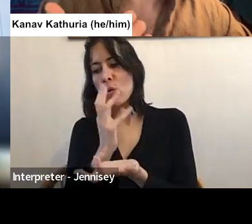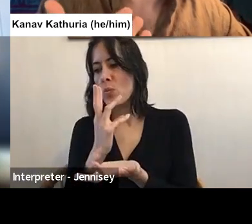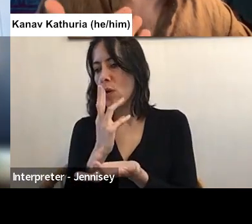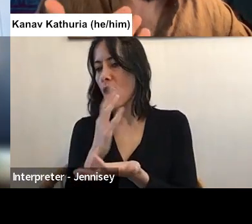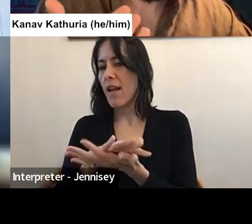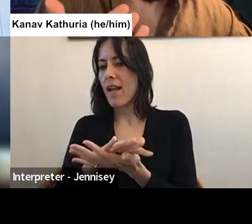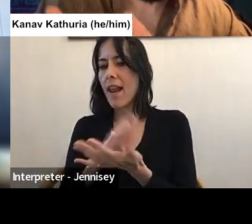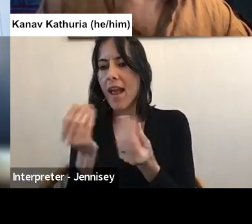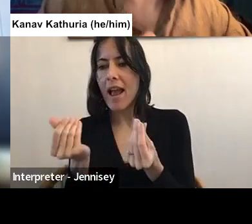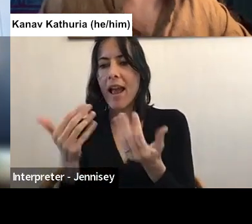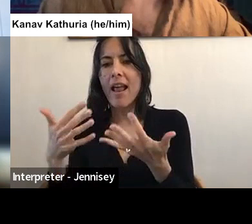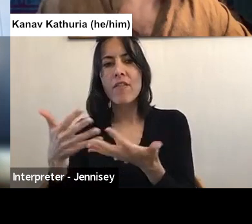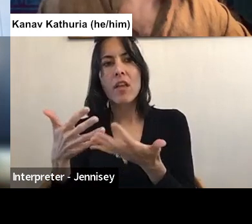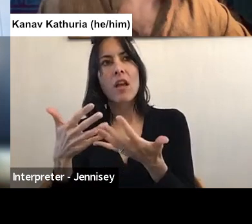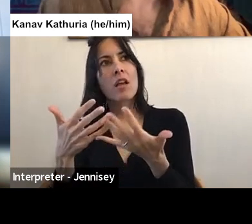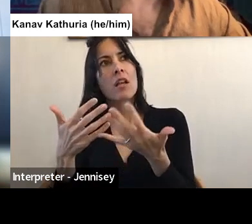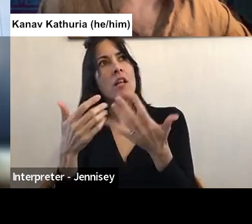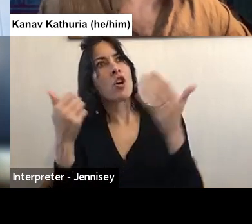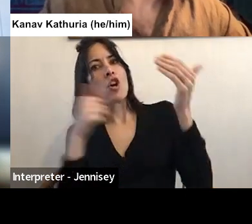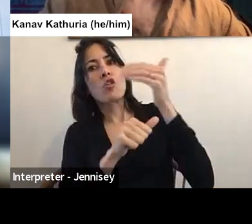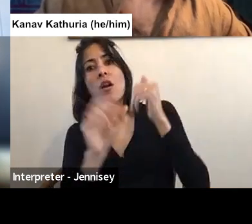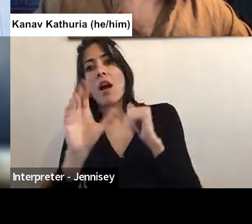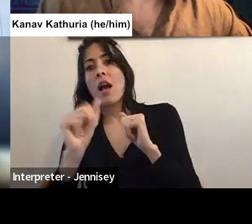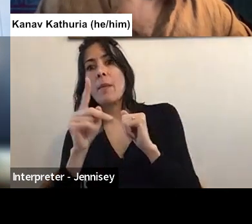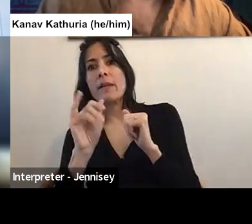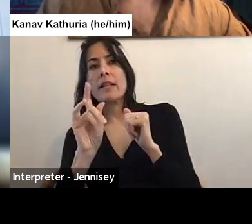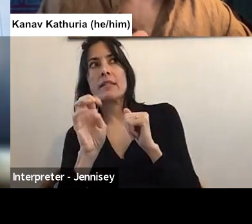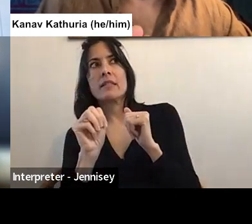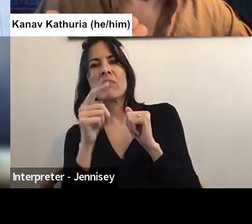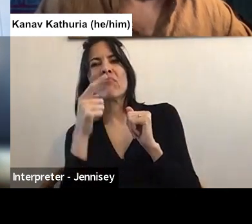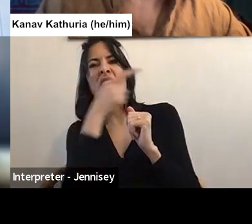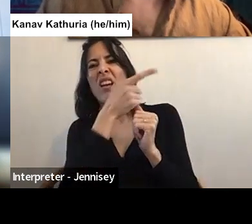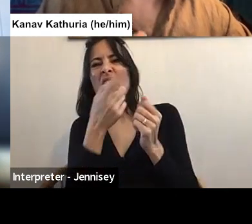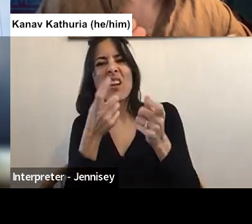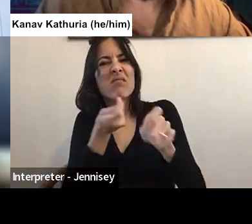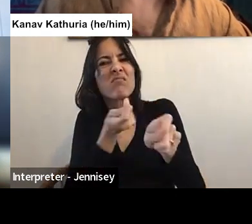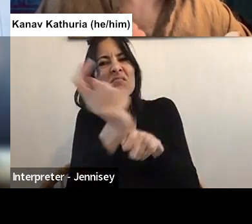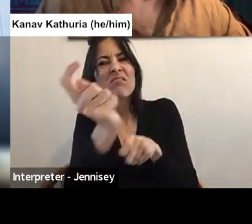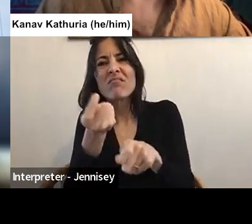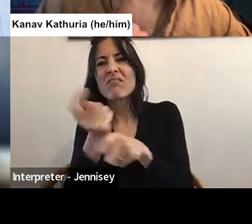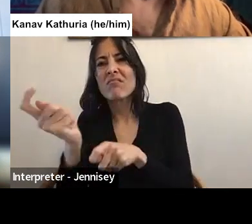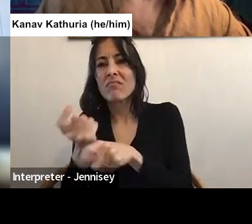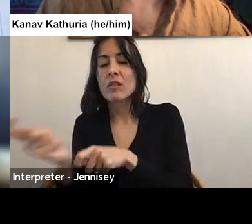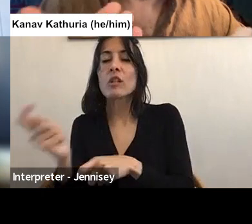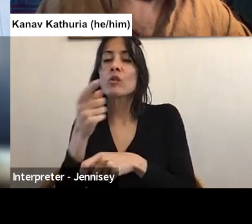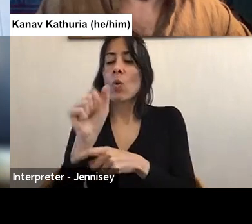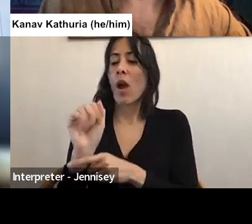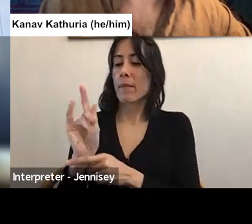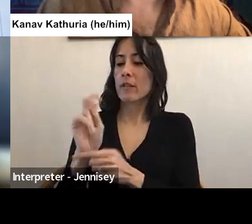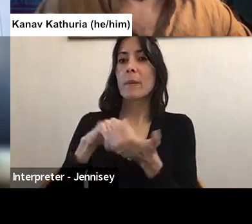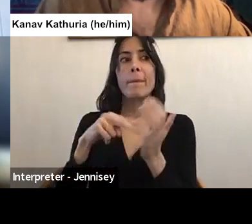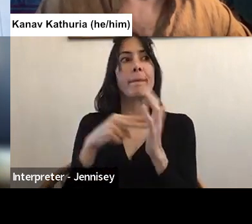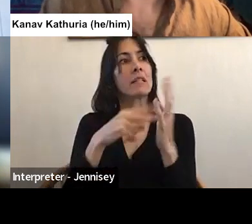producing incredibly unhealthy societies. So I think, of course, abolition means taking down prisons, jails, hospitals, psych